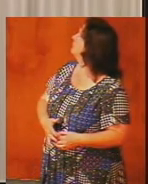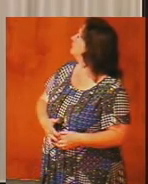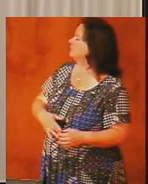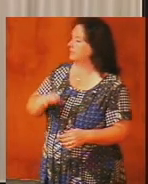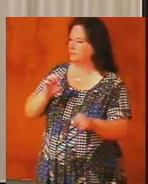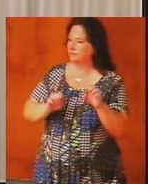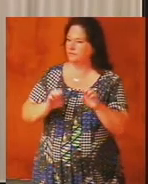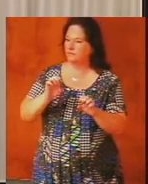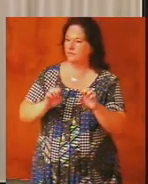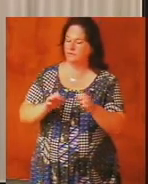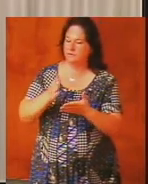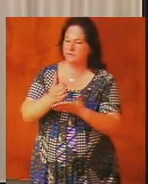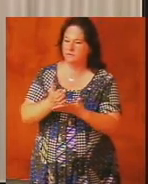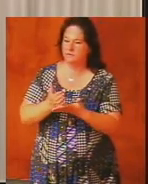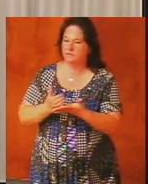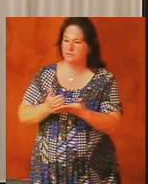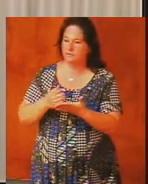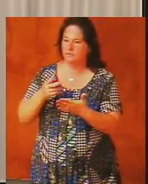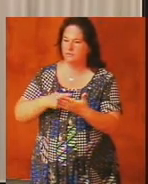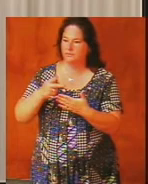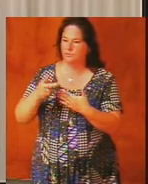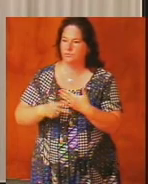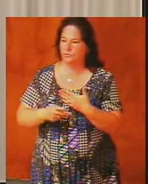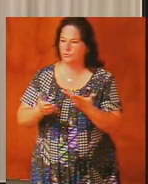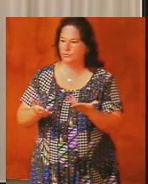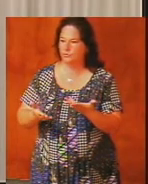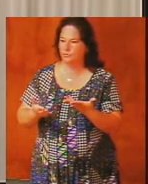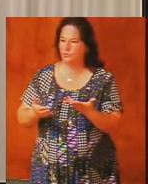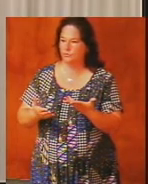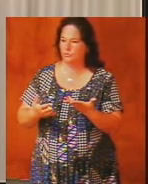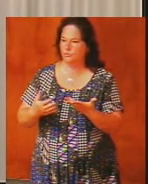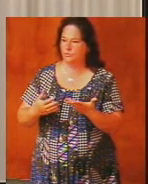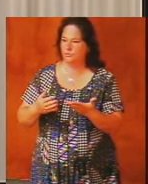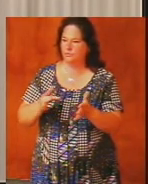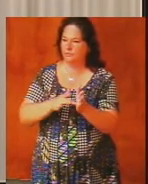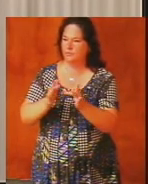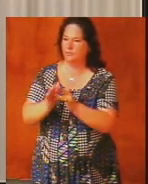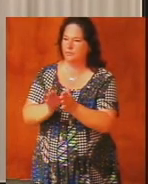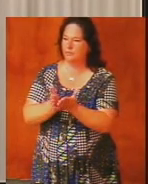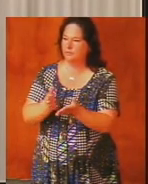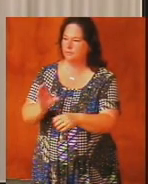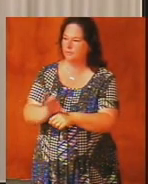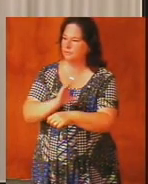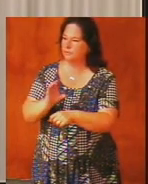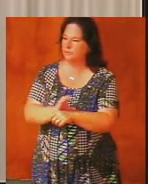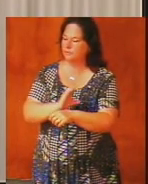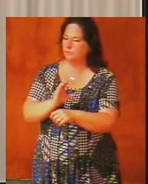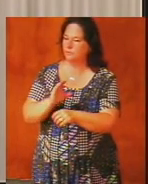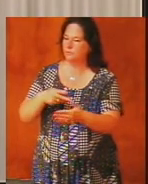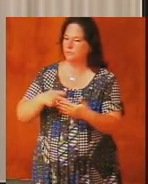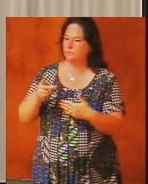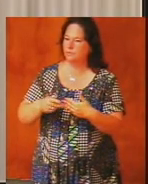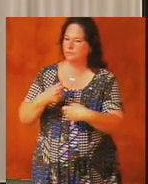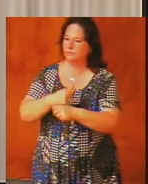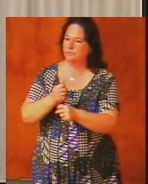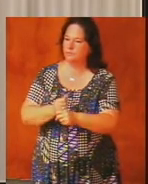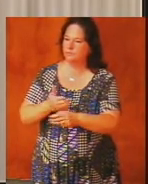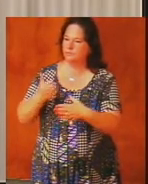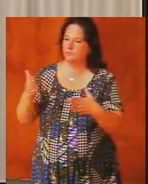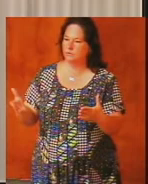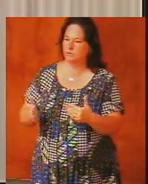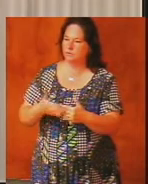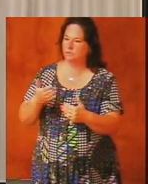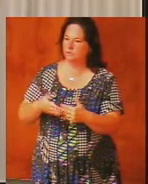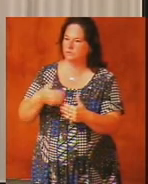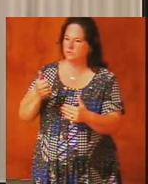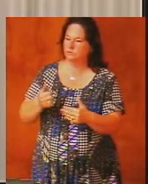evaluates some of these programs. Bible computer programs make it so much